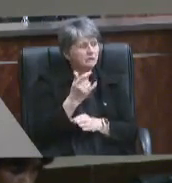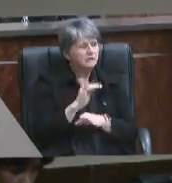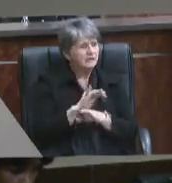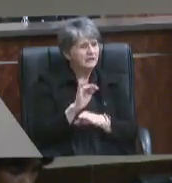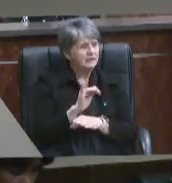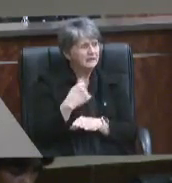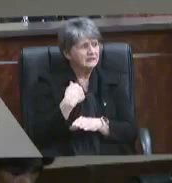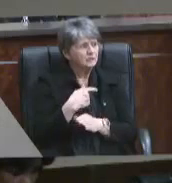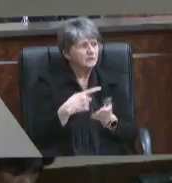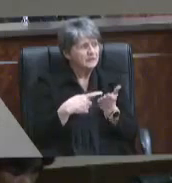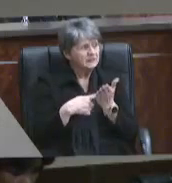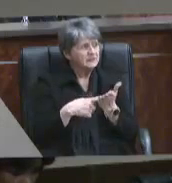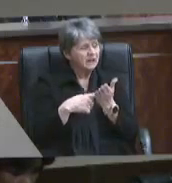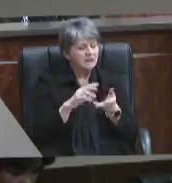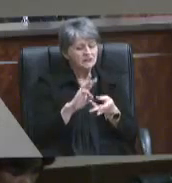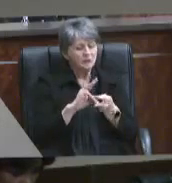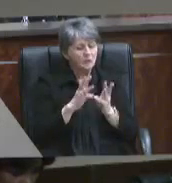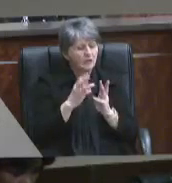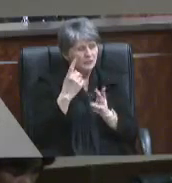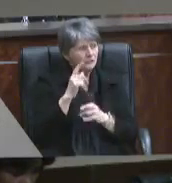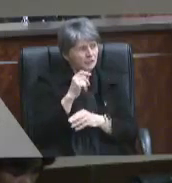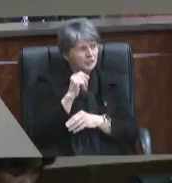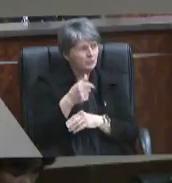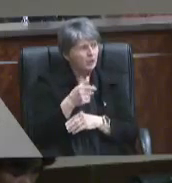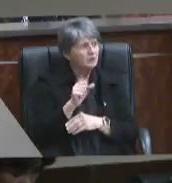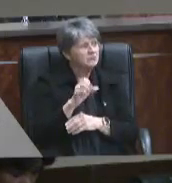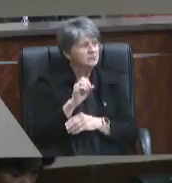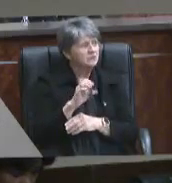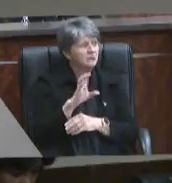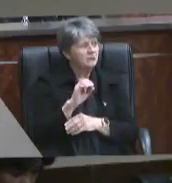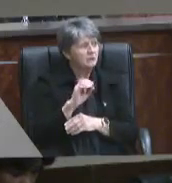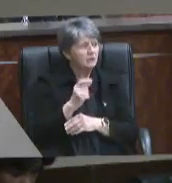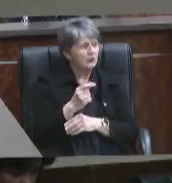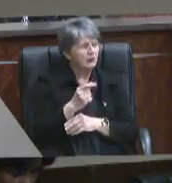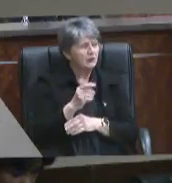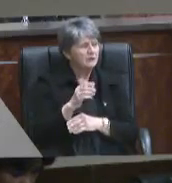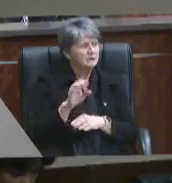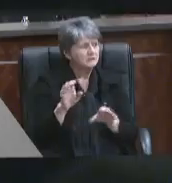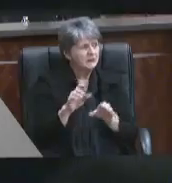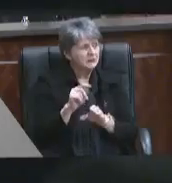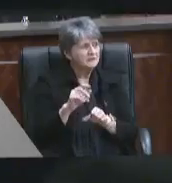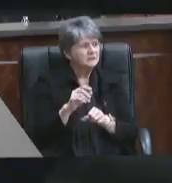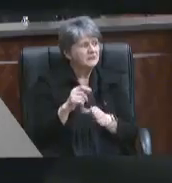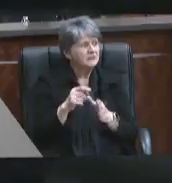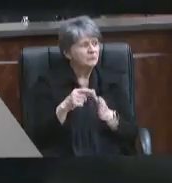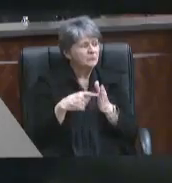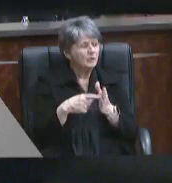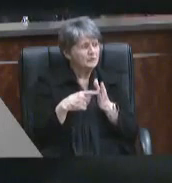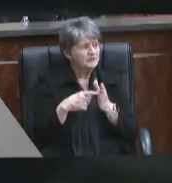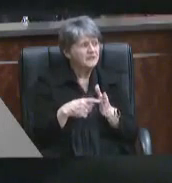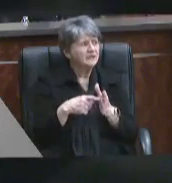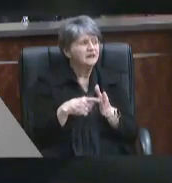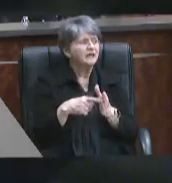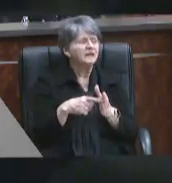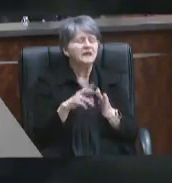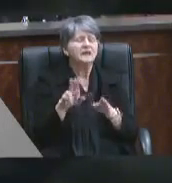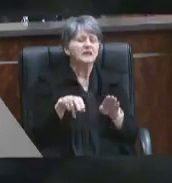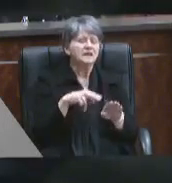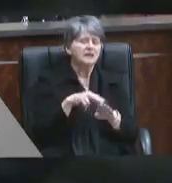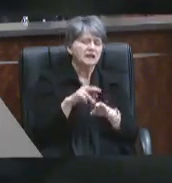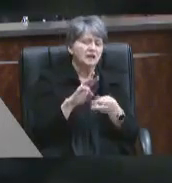discuss the weather for tomorrow. So COG convenes this on behalf of the Office of Personnel Management, National Weather